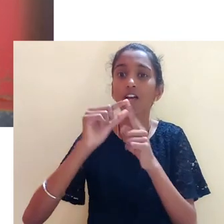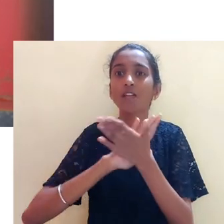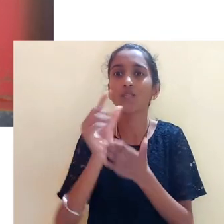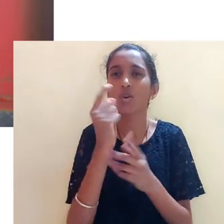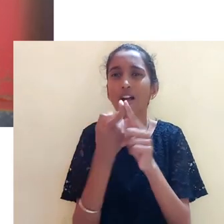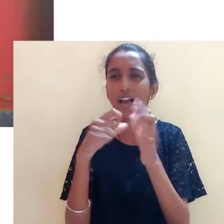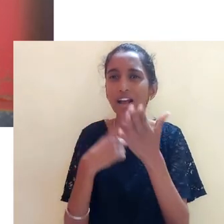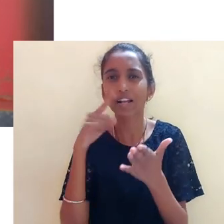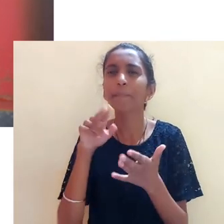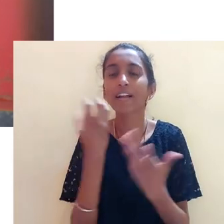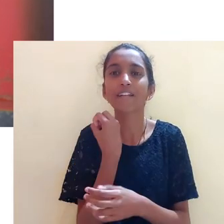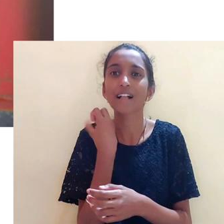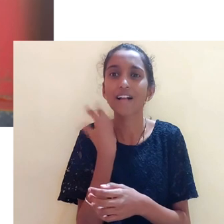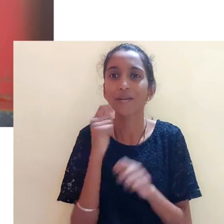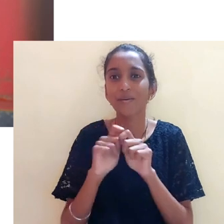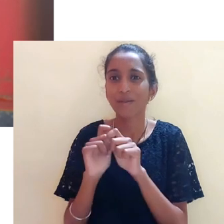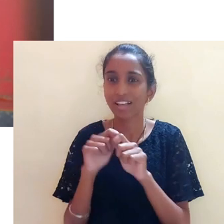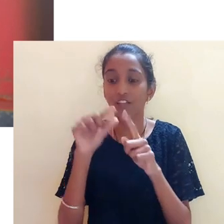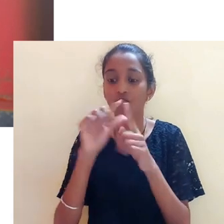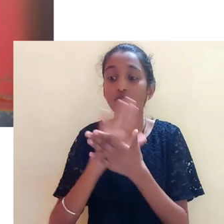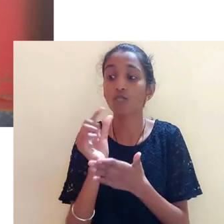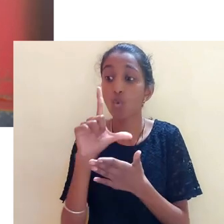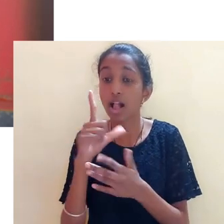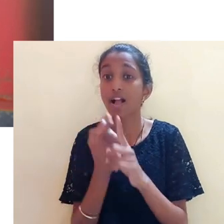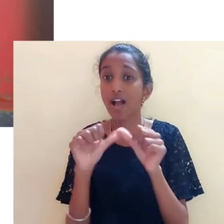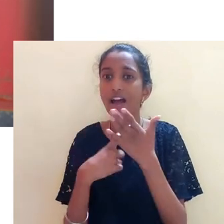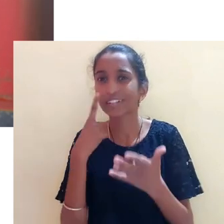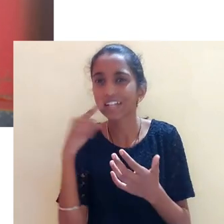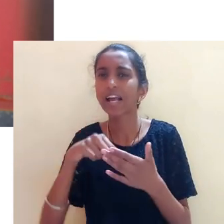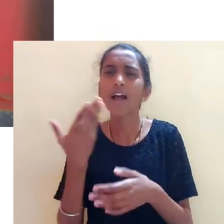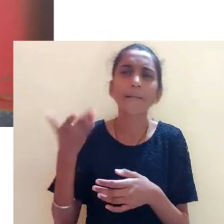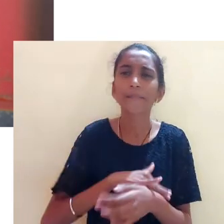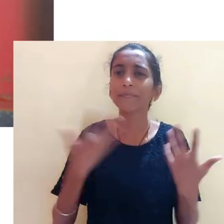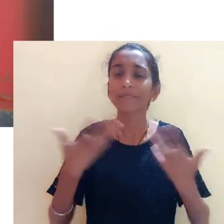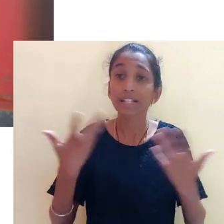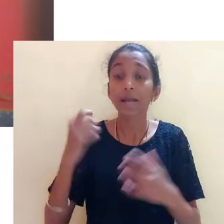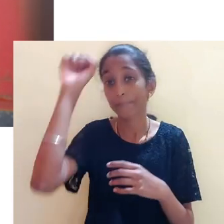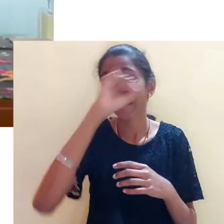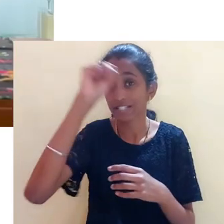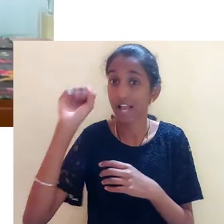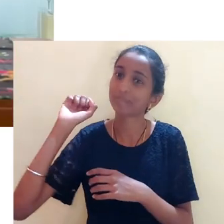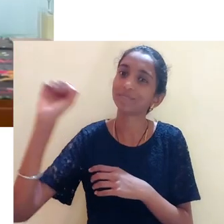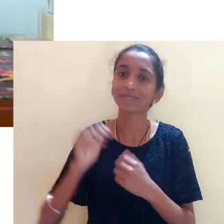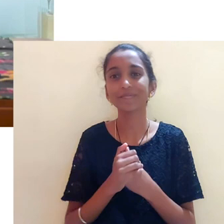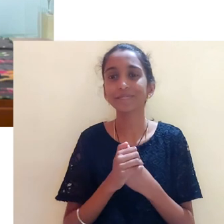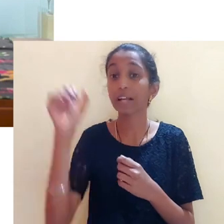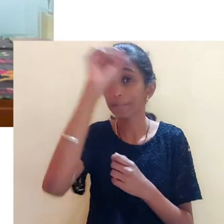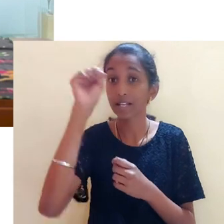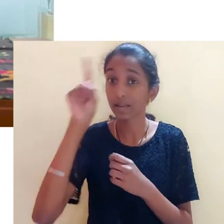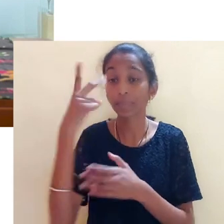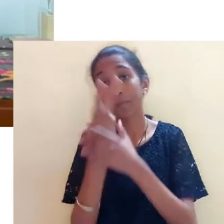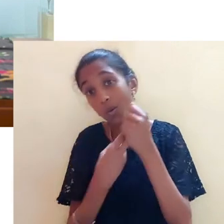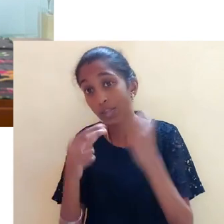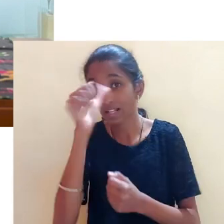means flower work. Okay. Fulkari. And it comes from the region of Punjab. So Punjab, both